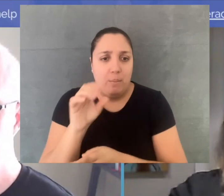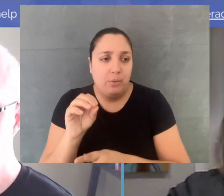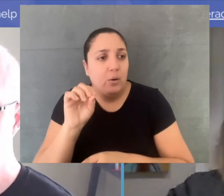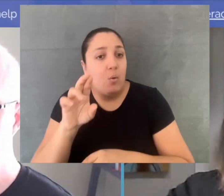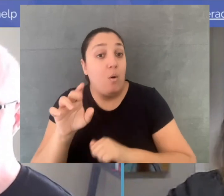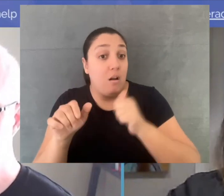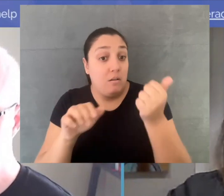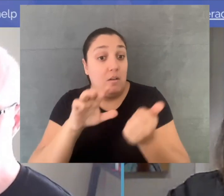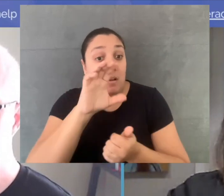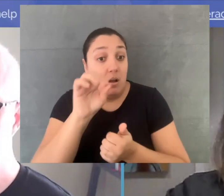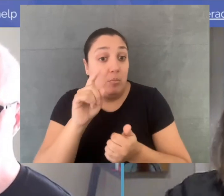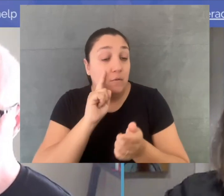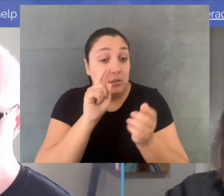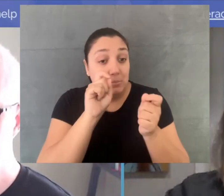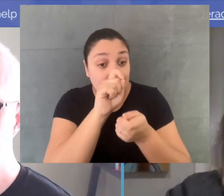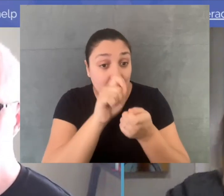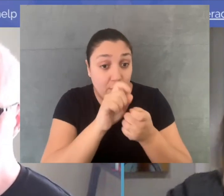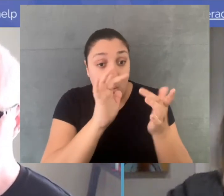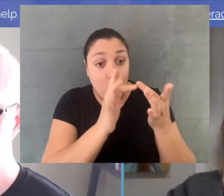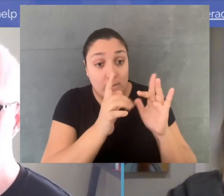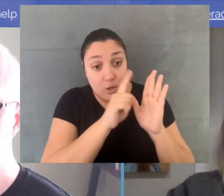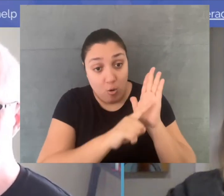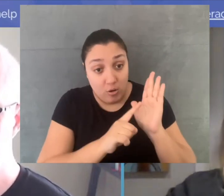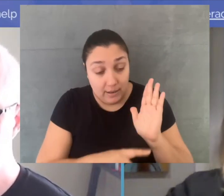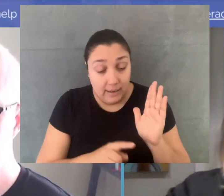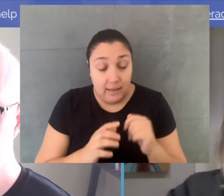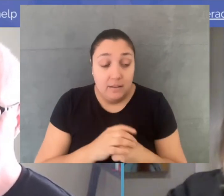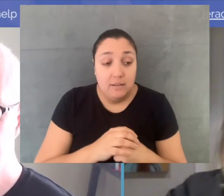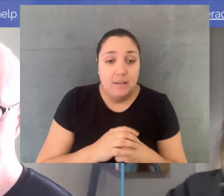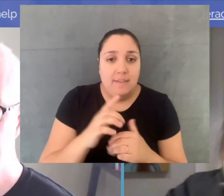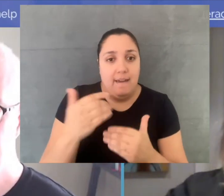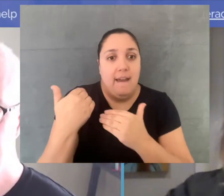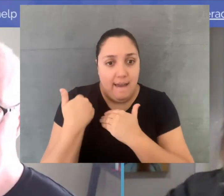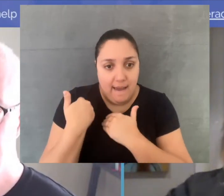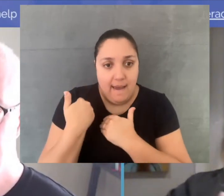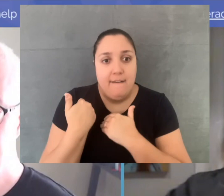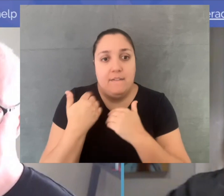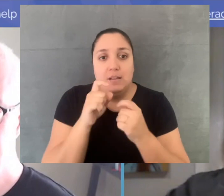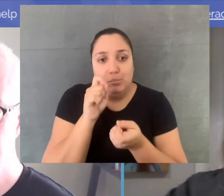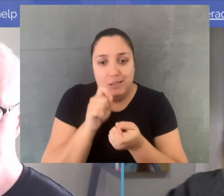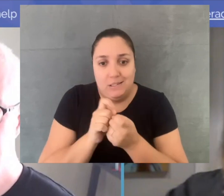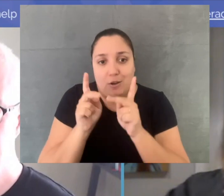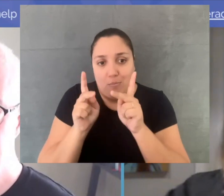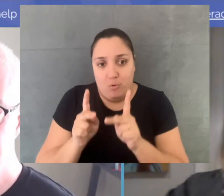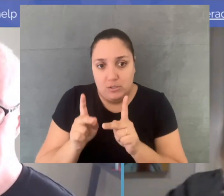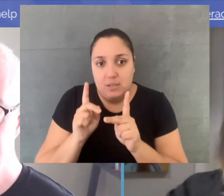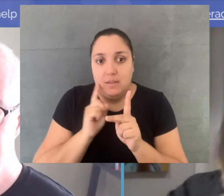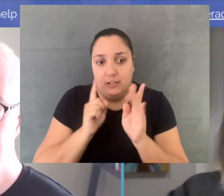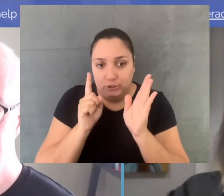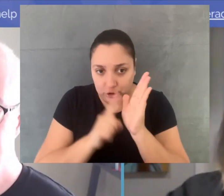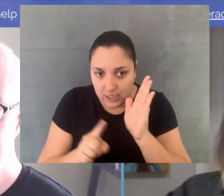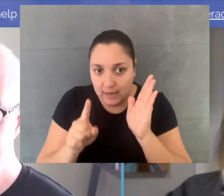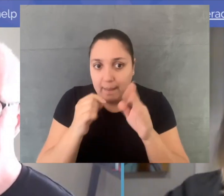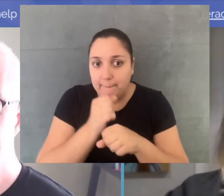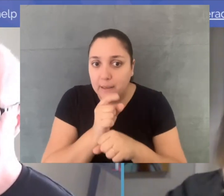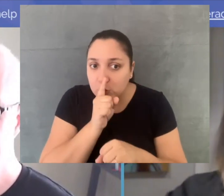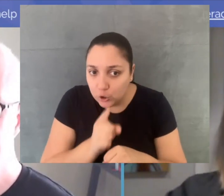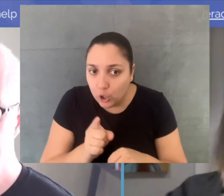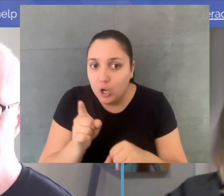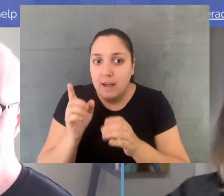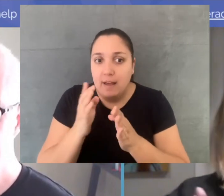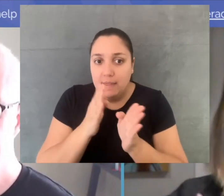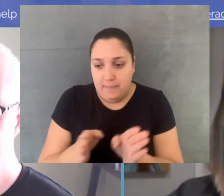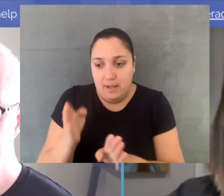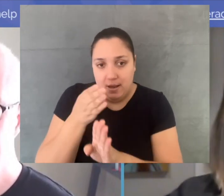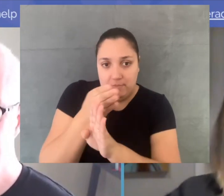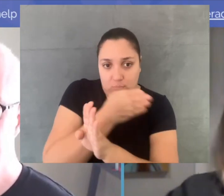another company who specifically does website auditing, to have a designated person be checking in and making sure